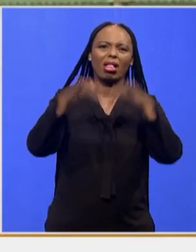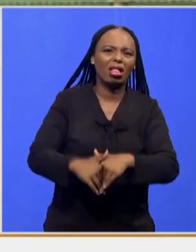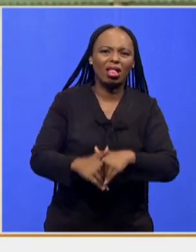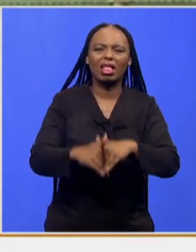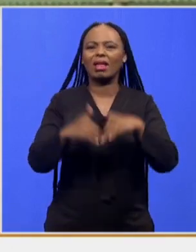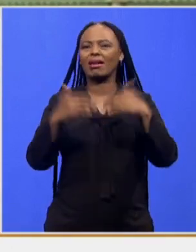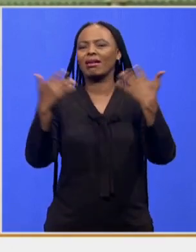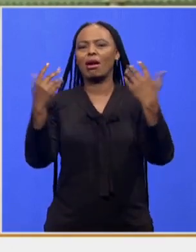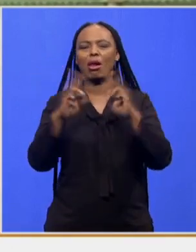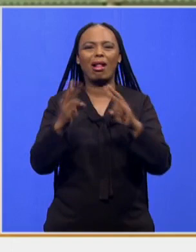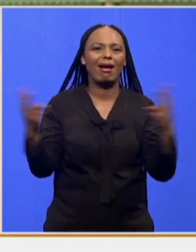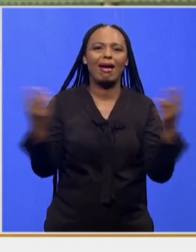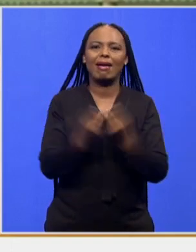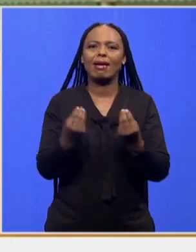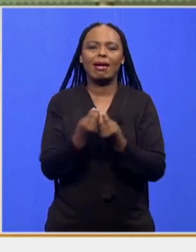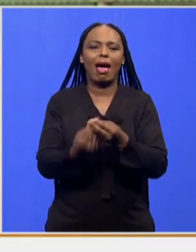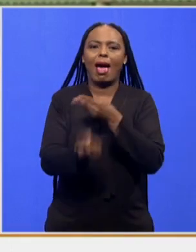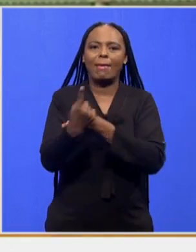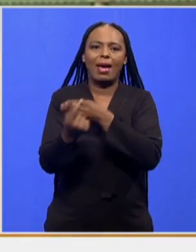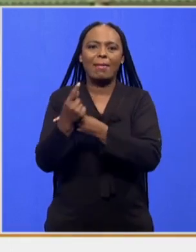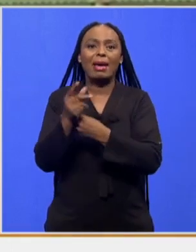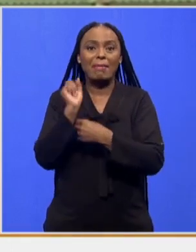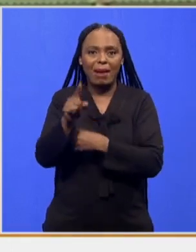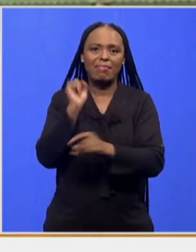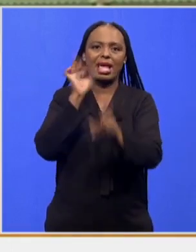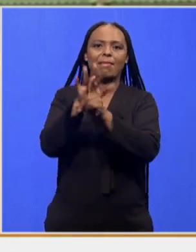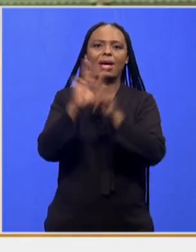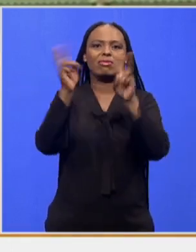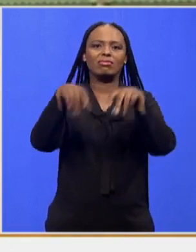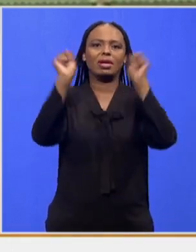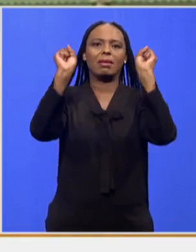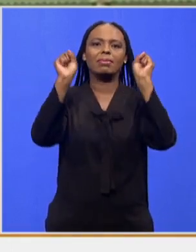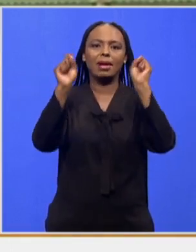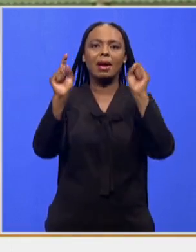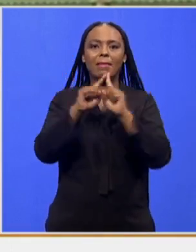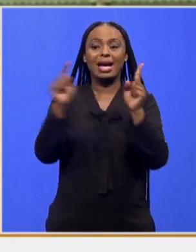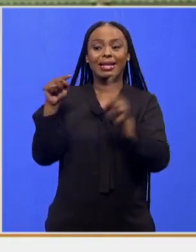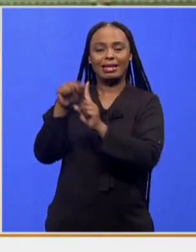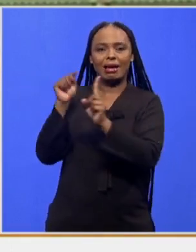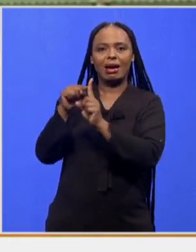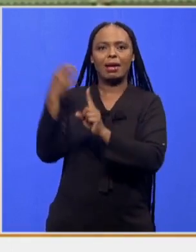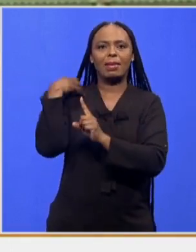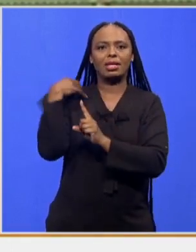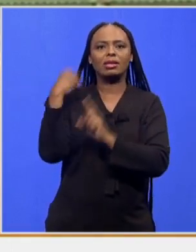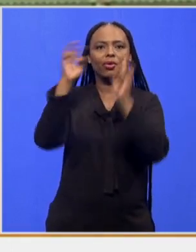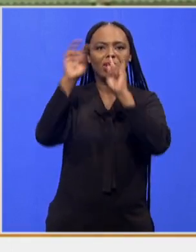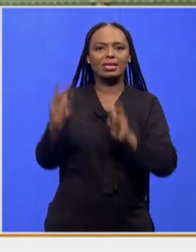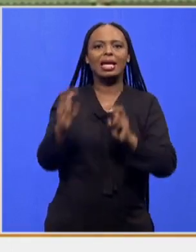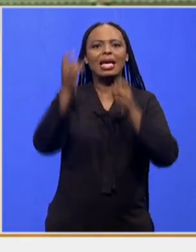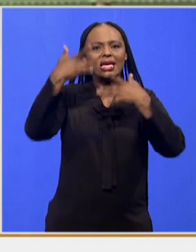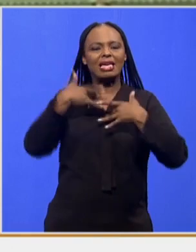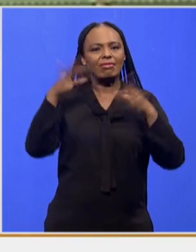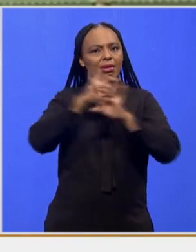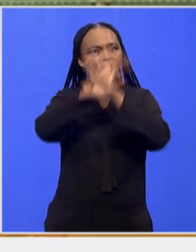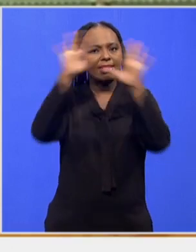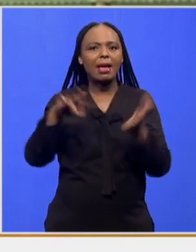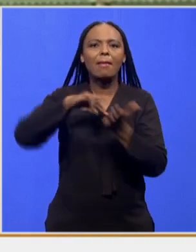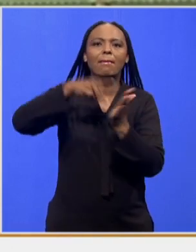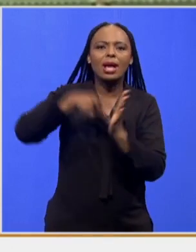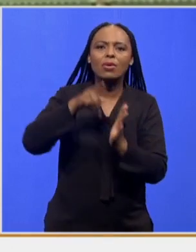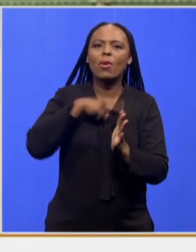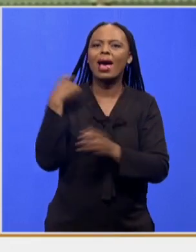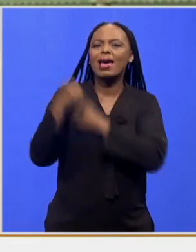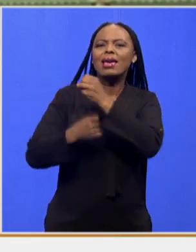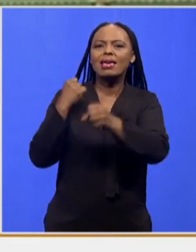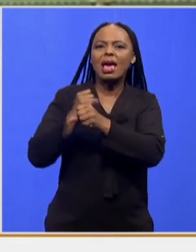he be, after these visitations are done, give us a solid plan, outside of the plans that we've been hearing, Naledi, for years and years, of